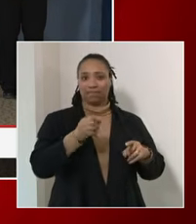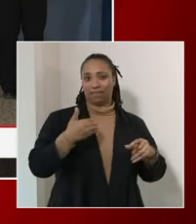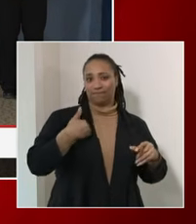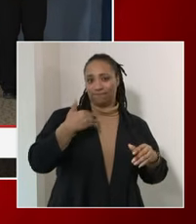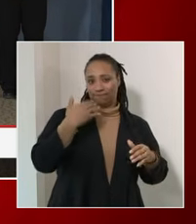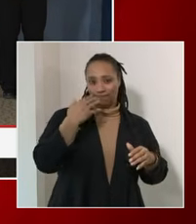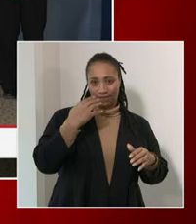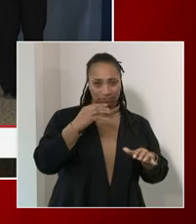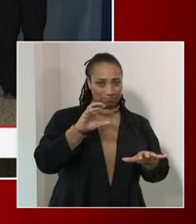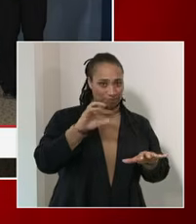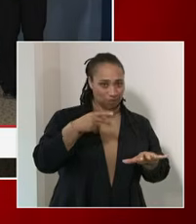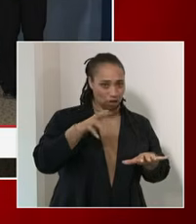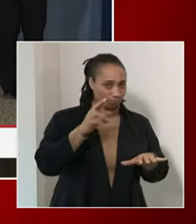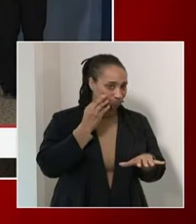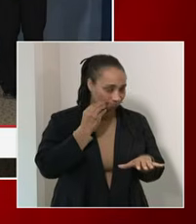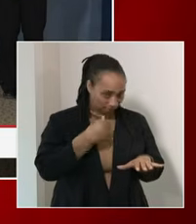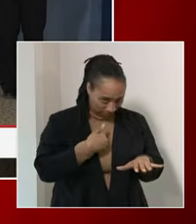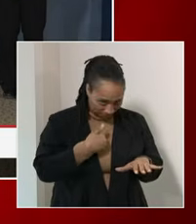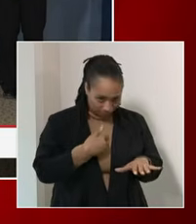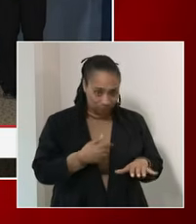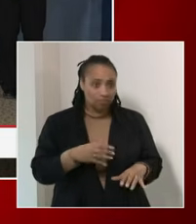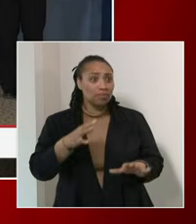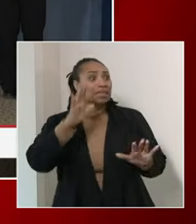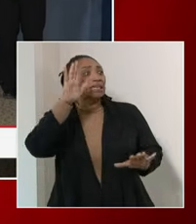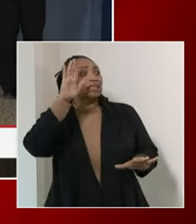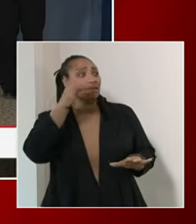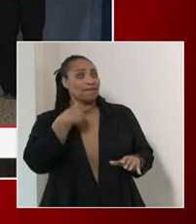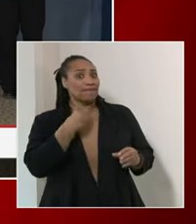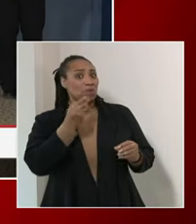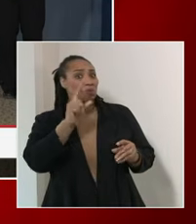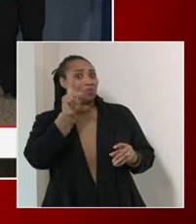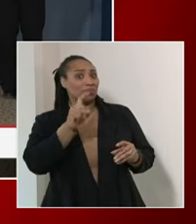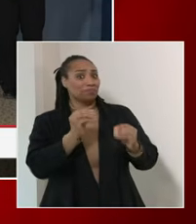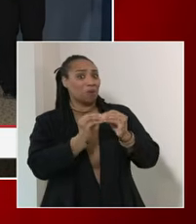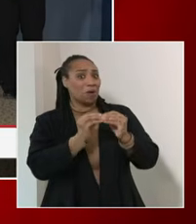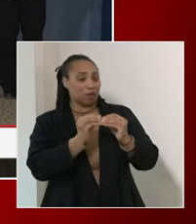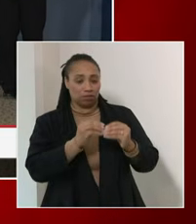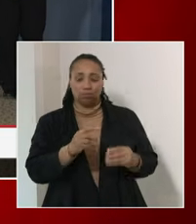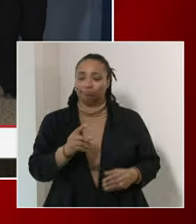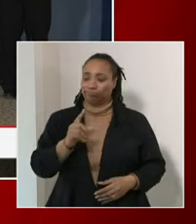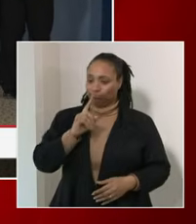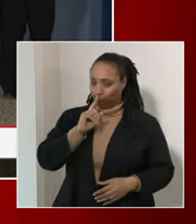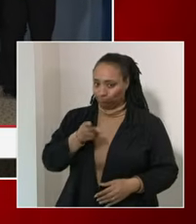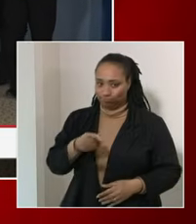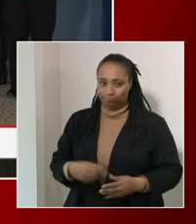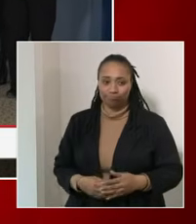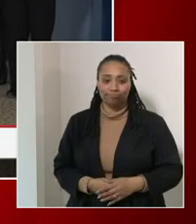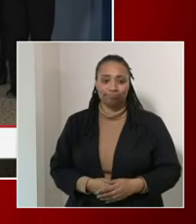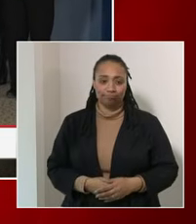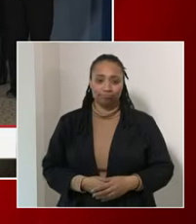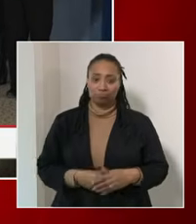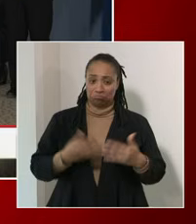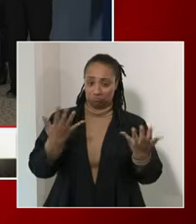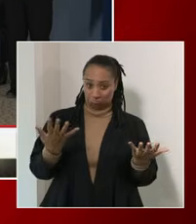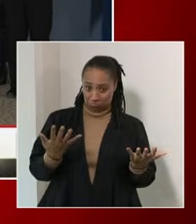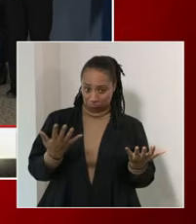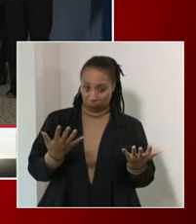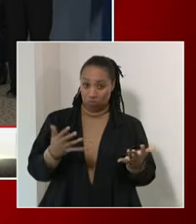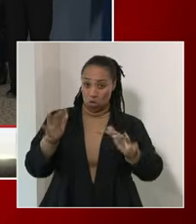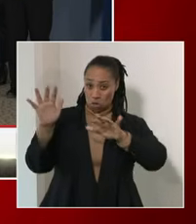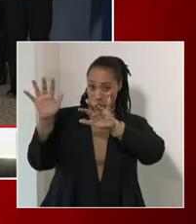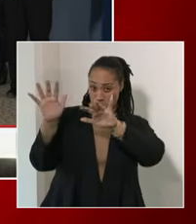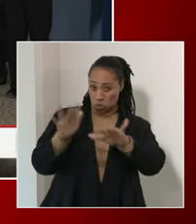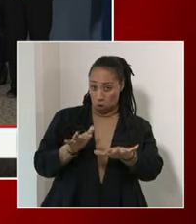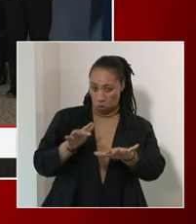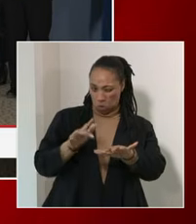more. Yes, Martin. Martin, you. So obviously this storm aligns with